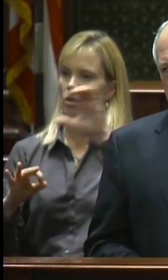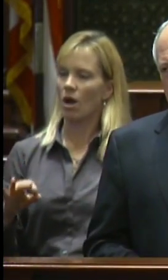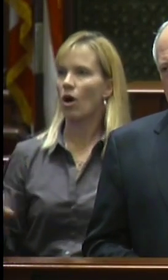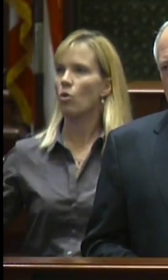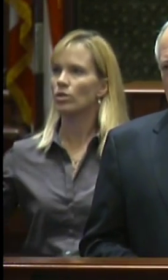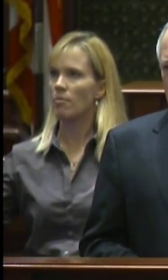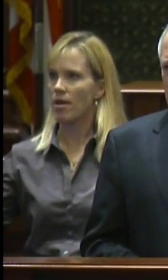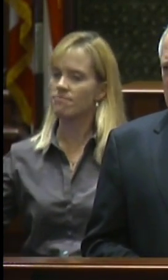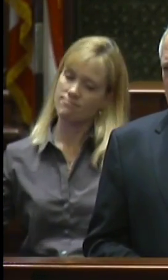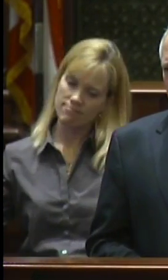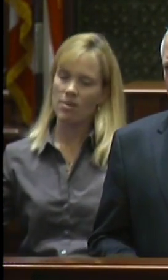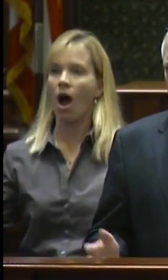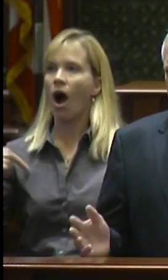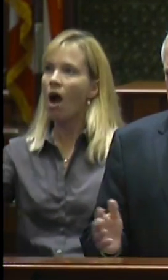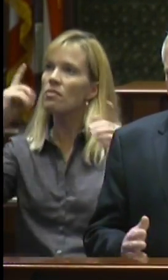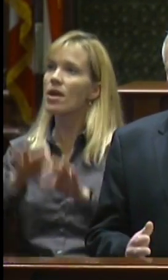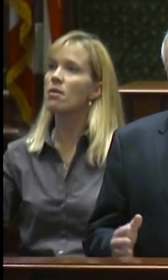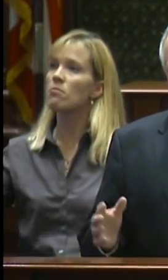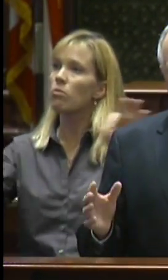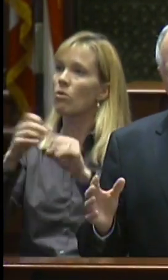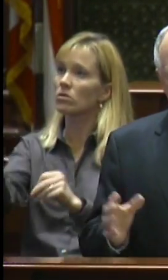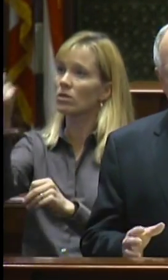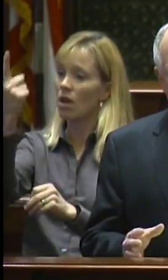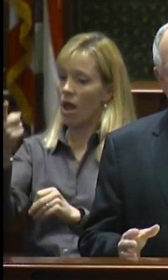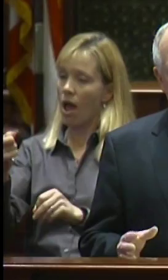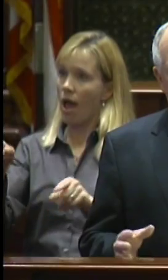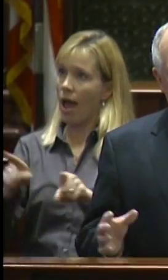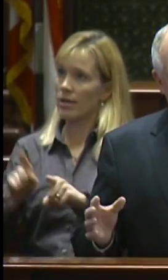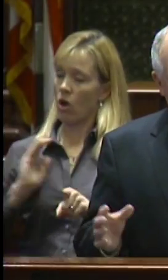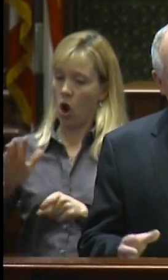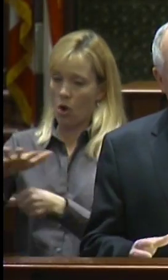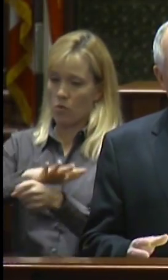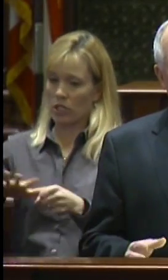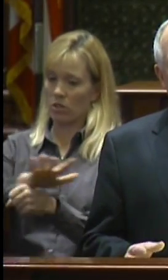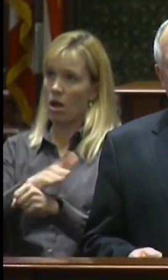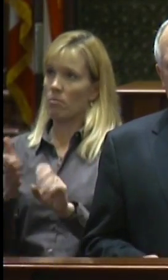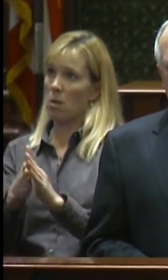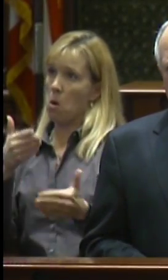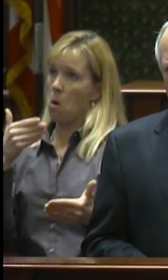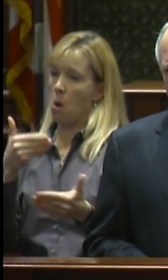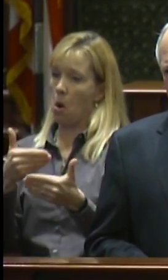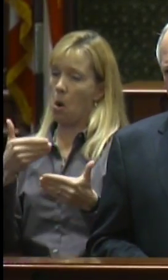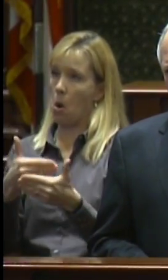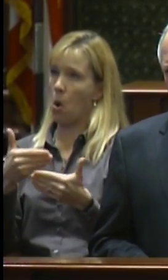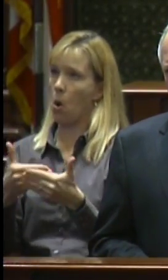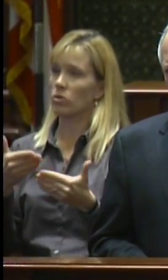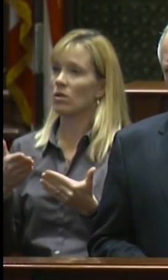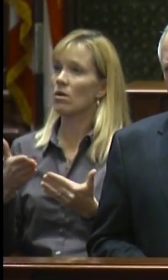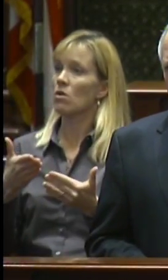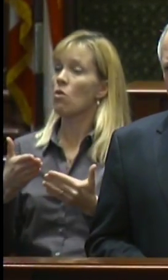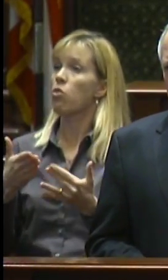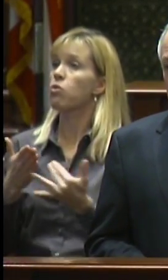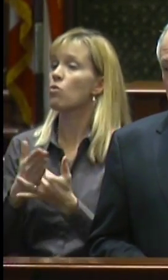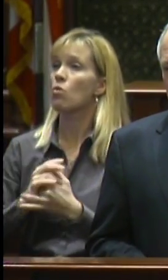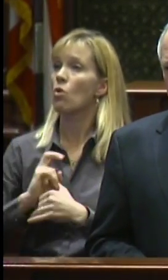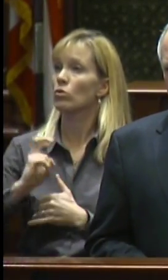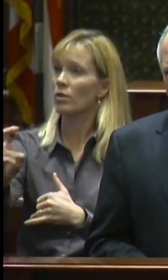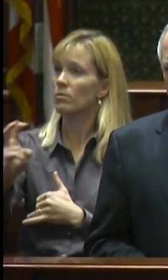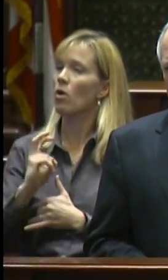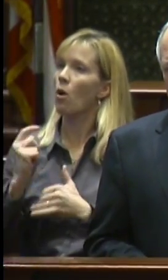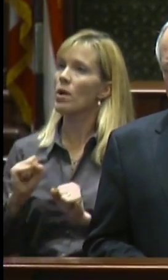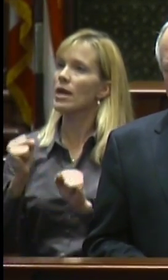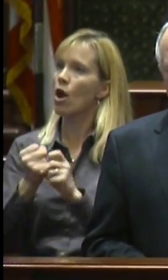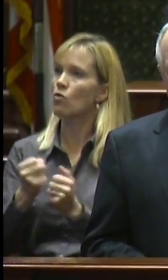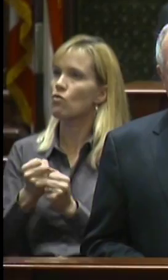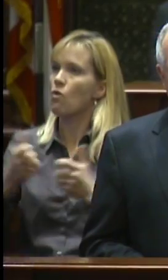and Champaign. I think it's important to understand that as our region gets closer and closer together through transportation, we can